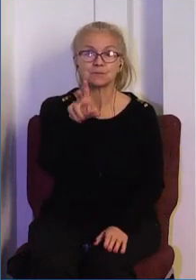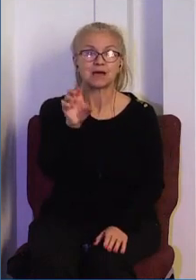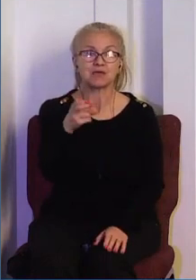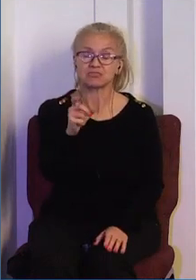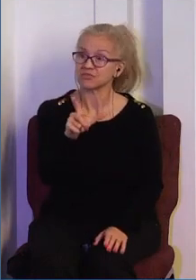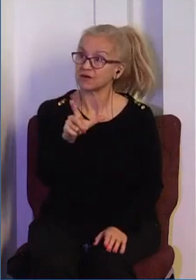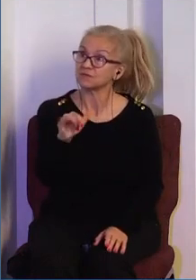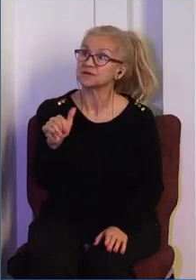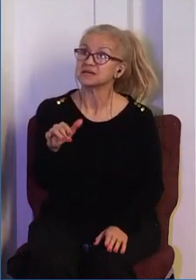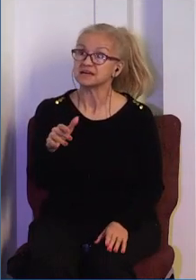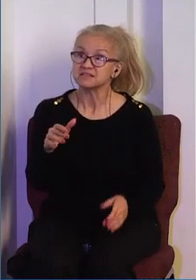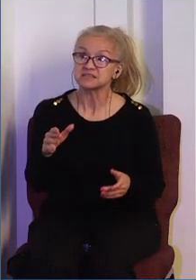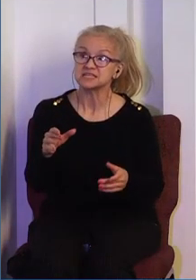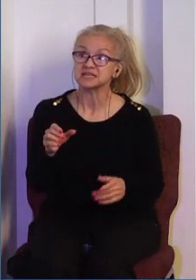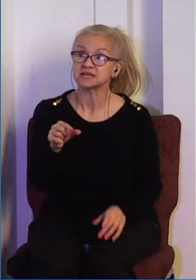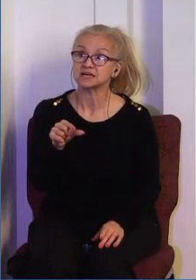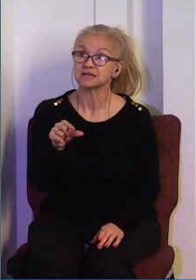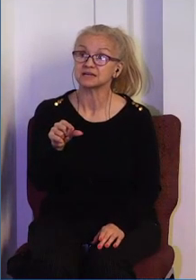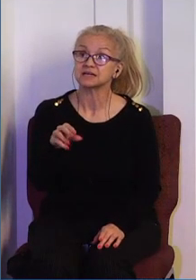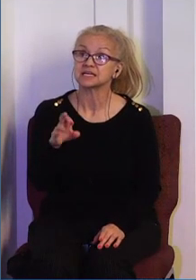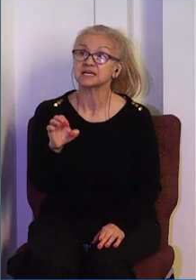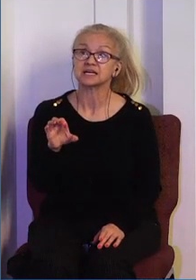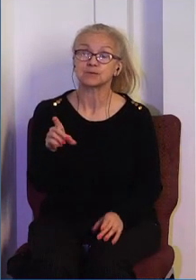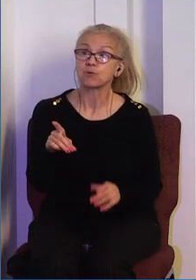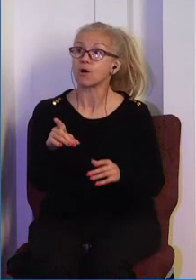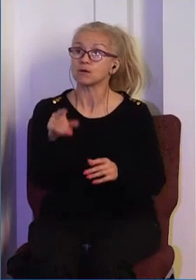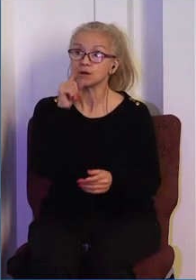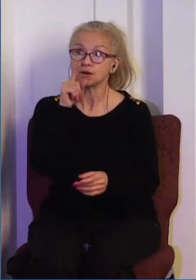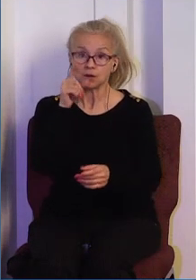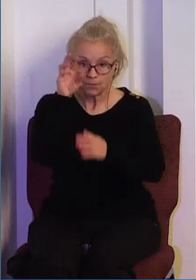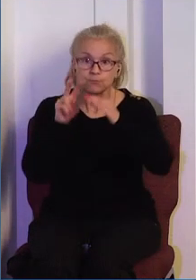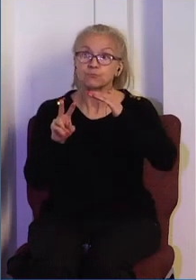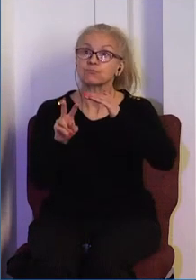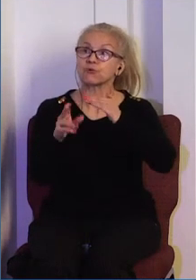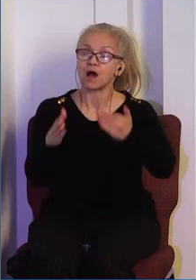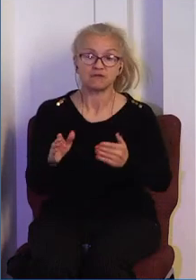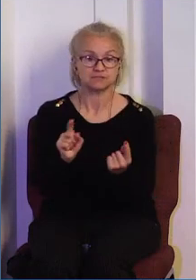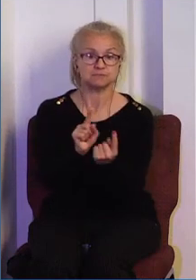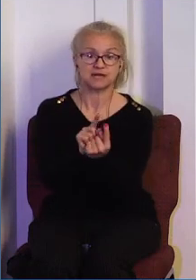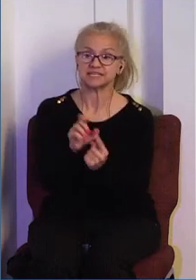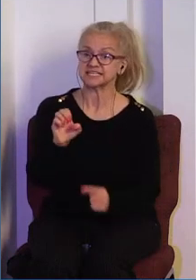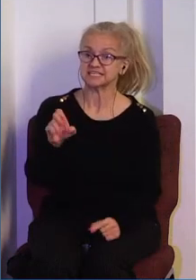The guild of prophets at Bethel met Elisha and said,